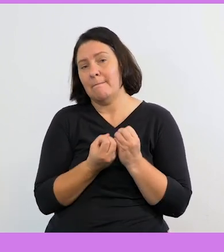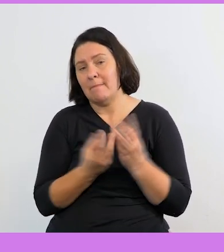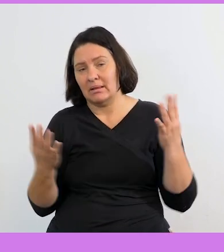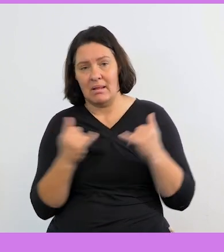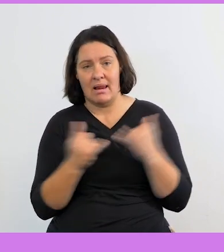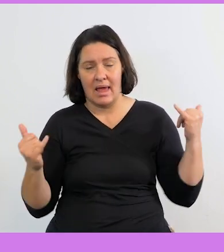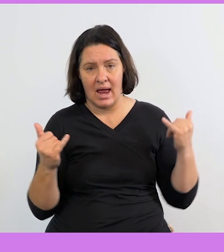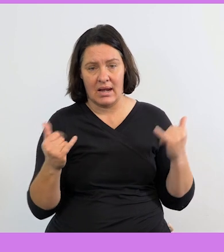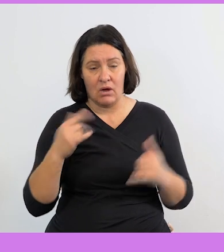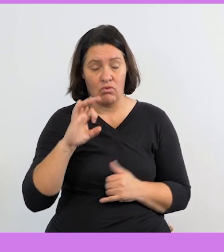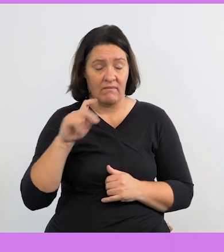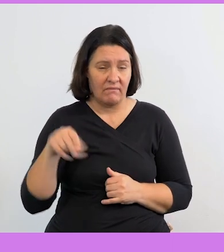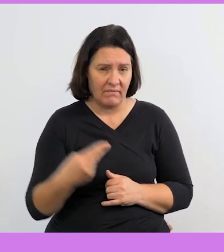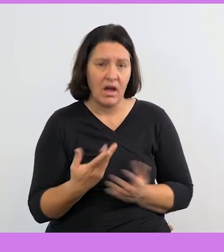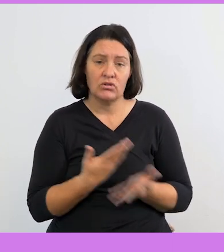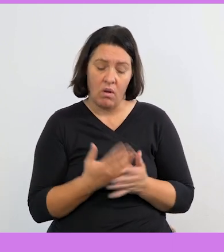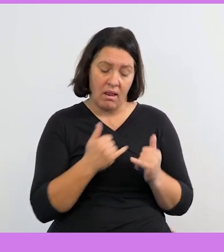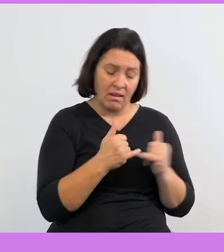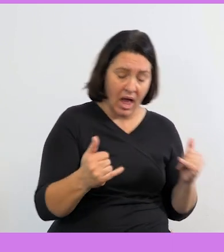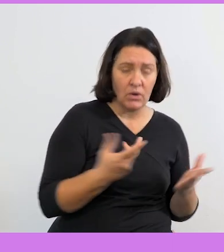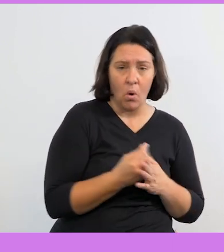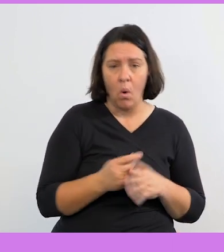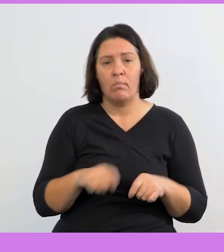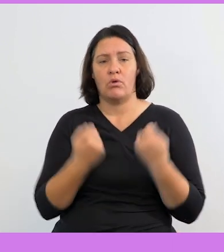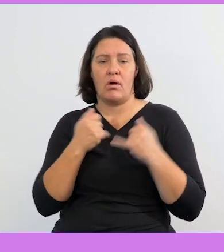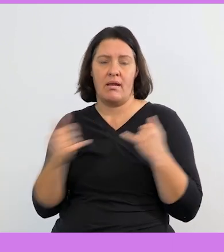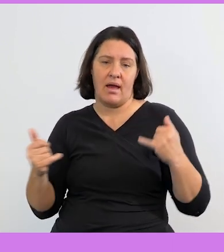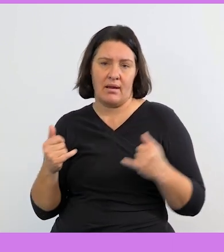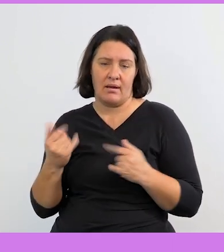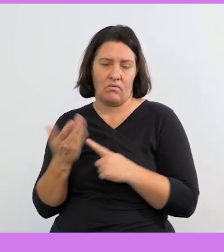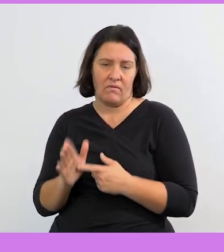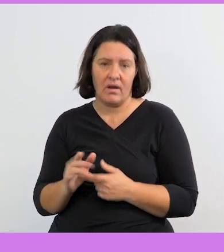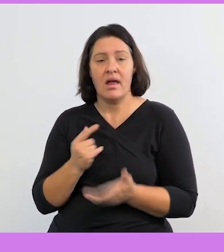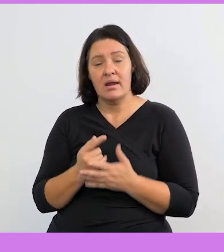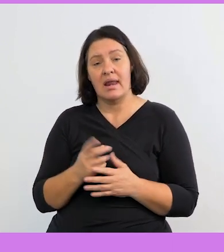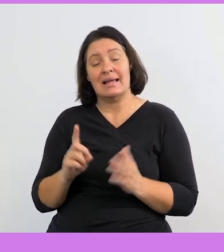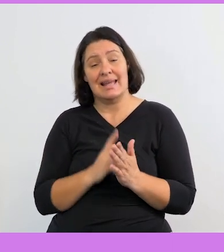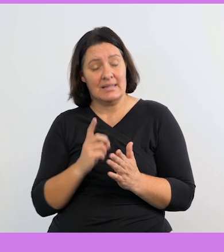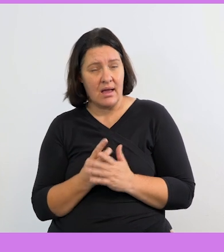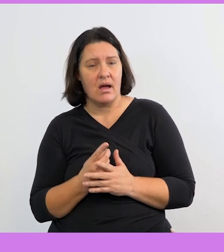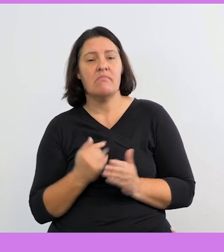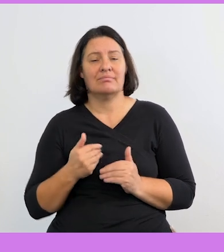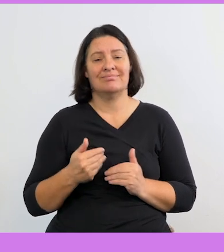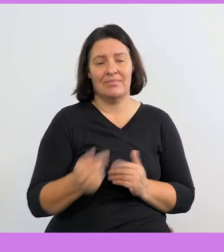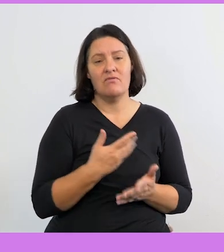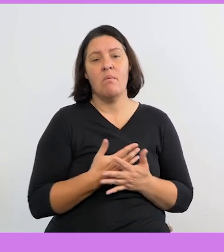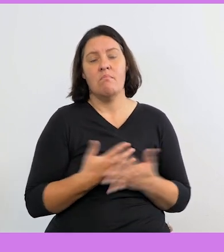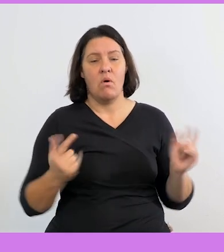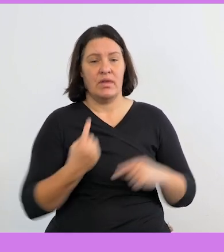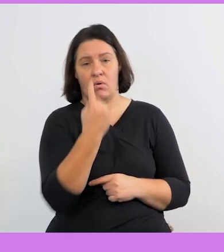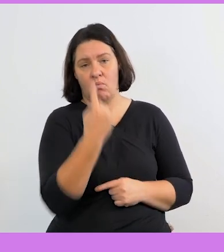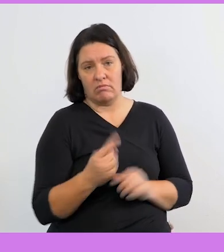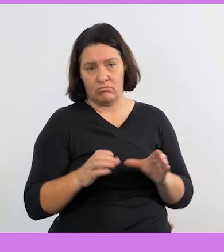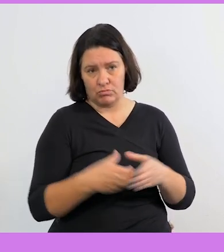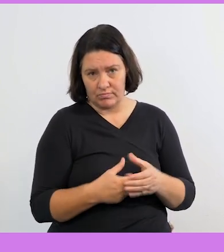indicate a multiple line graph. It's either a line or a broken line graph that shows changes in data over time for